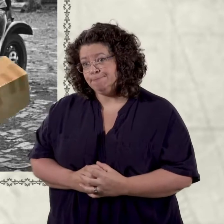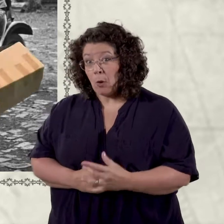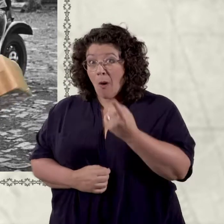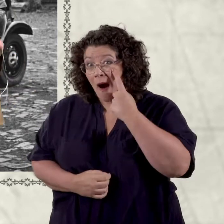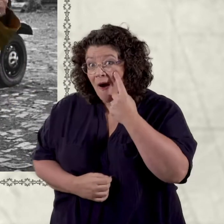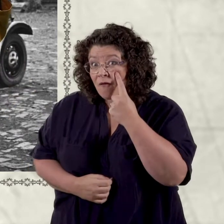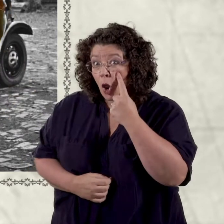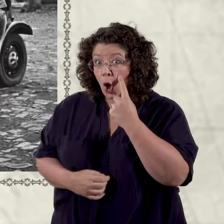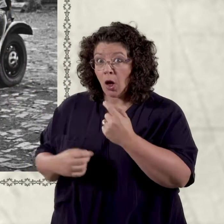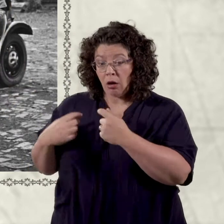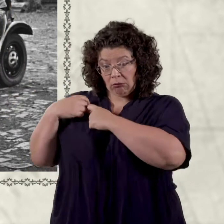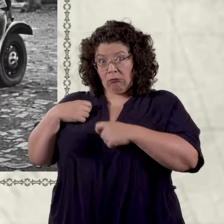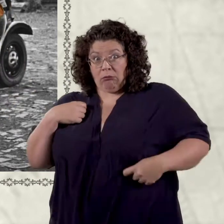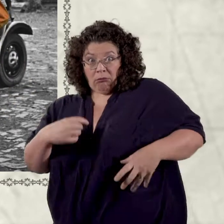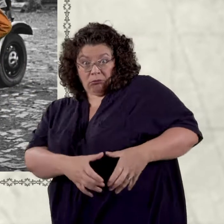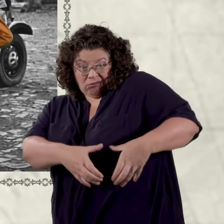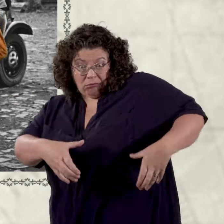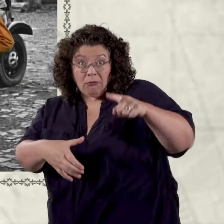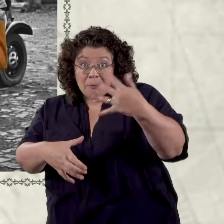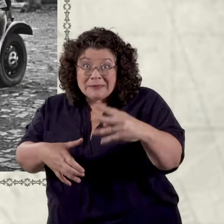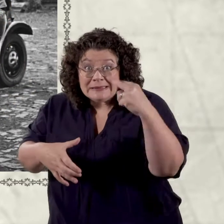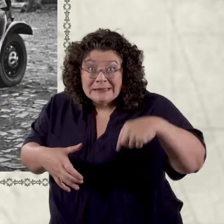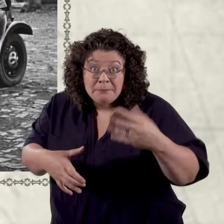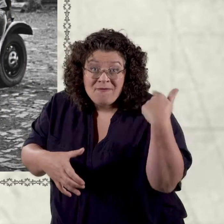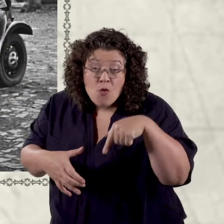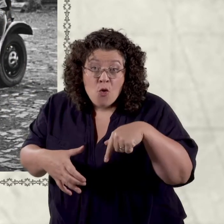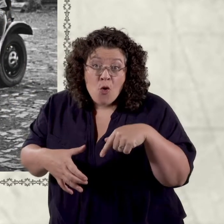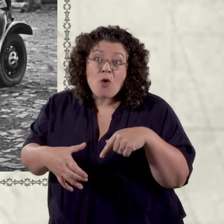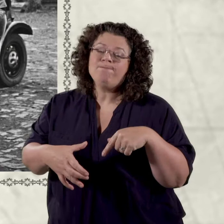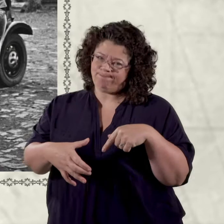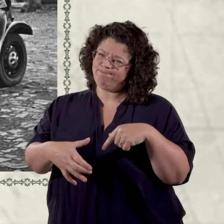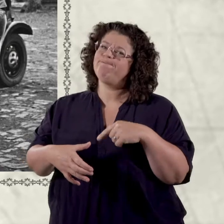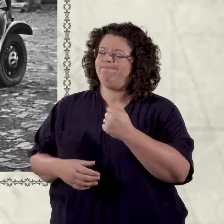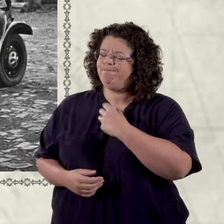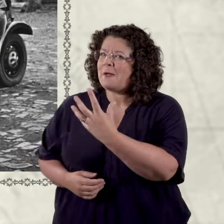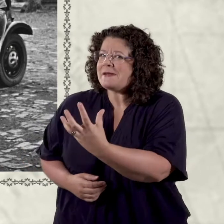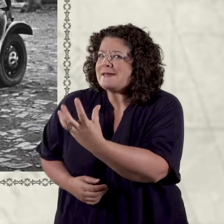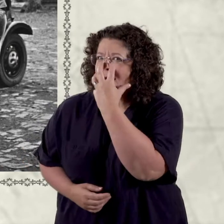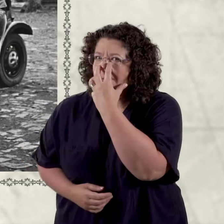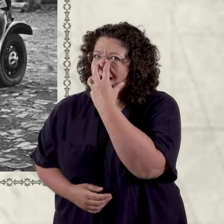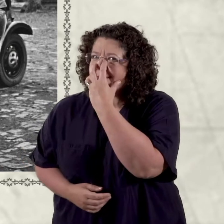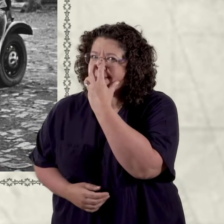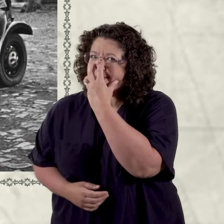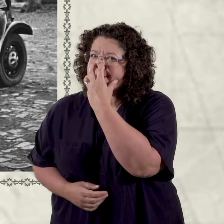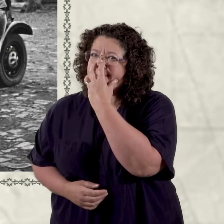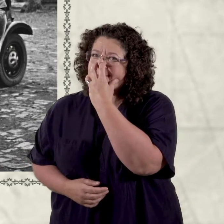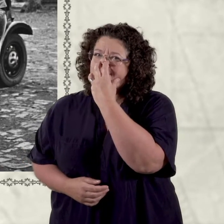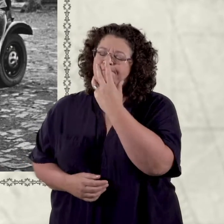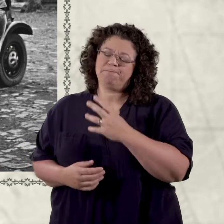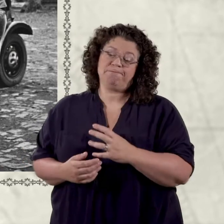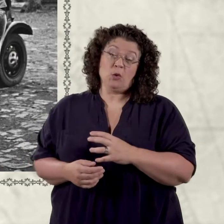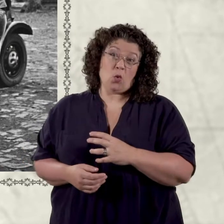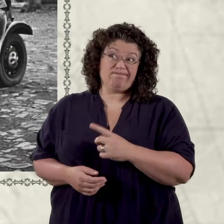have you seen one of these before? Here we are. Right, that there is